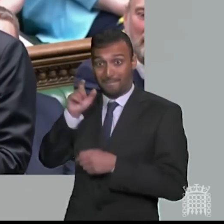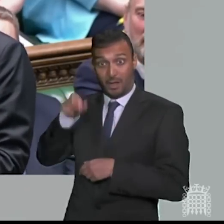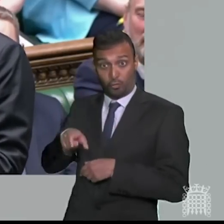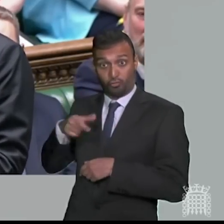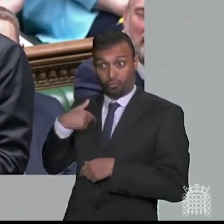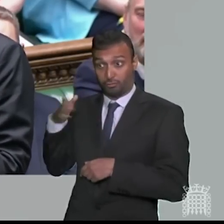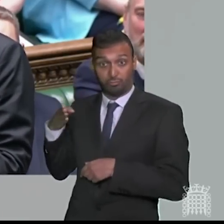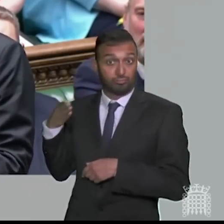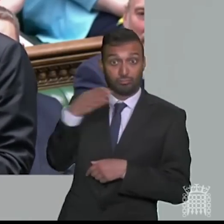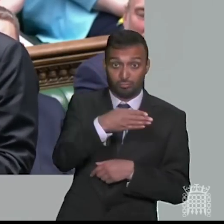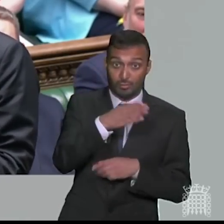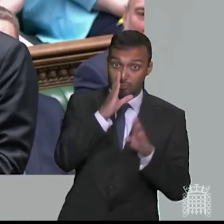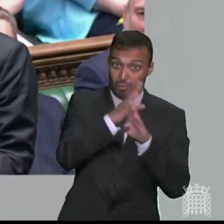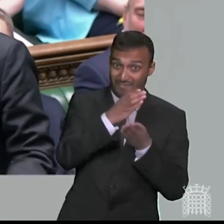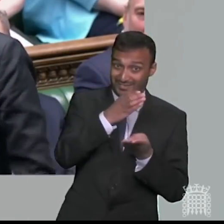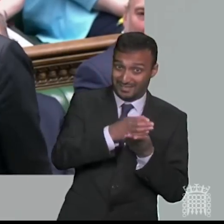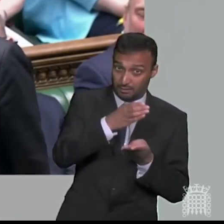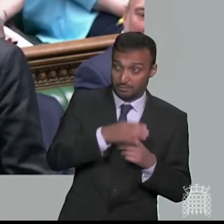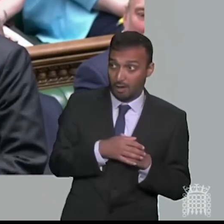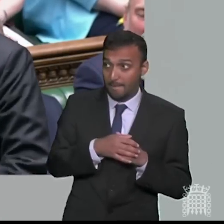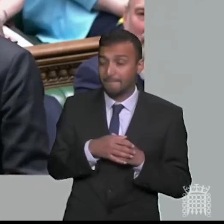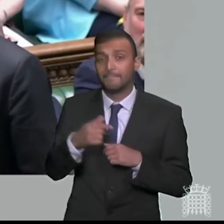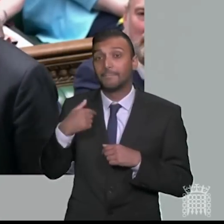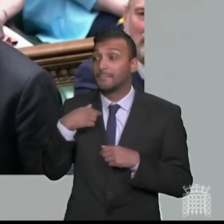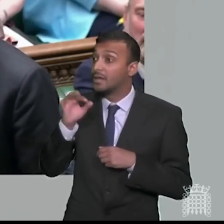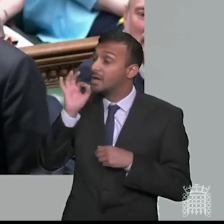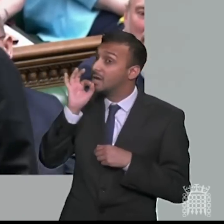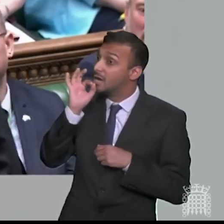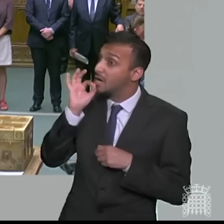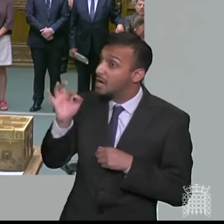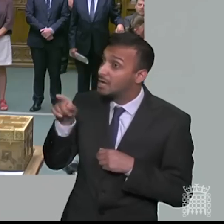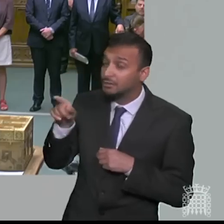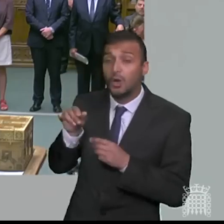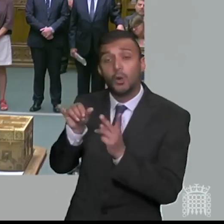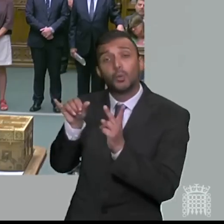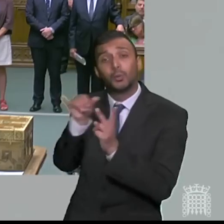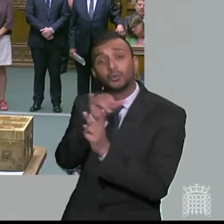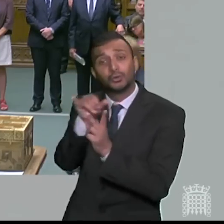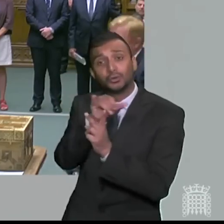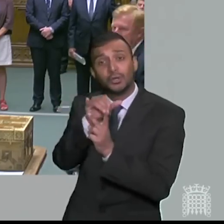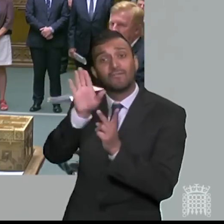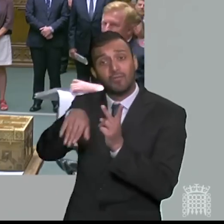ask the Deputy Prime Minister which quote is from the PM and which is from the Leader of the Opposition?